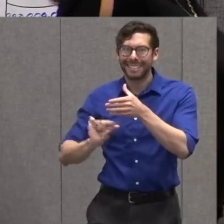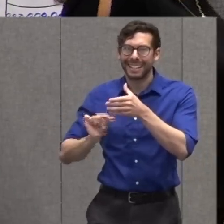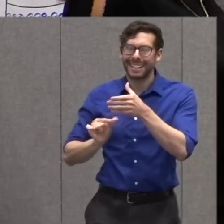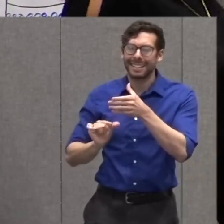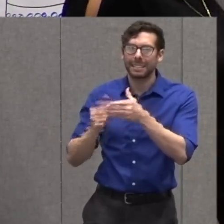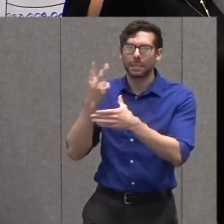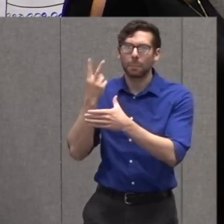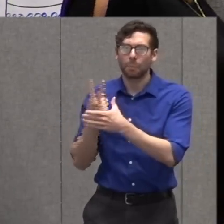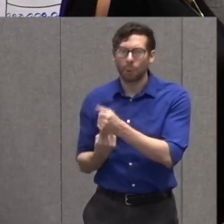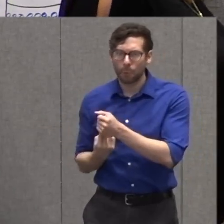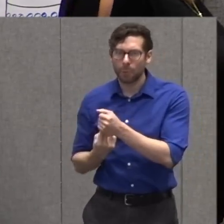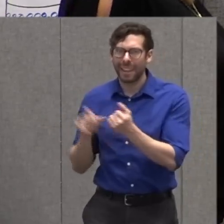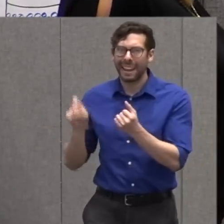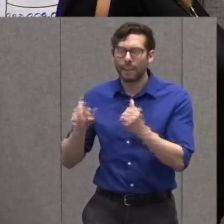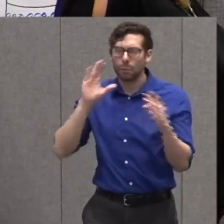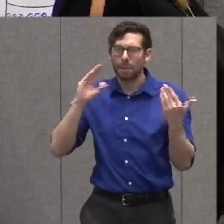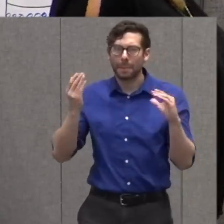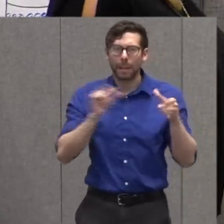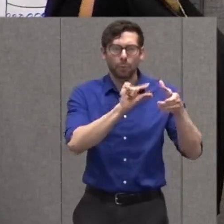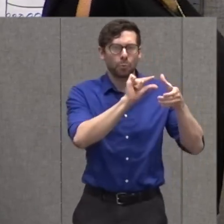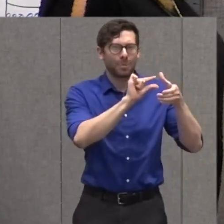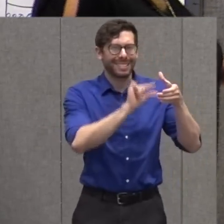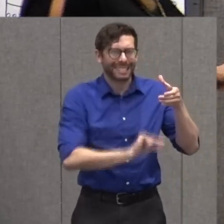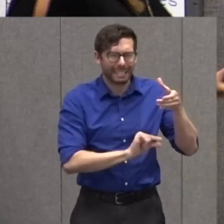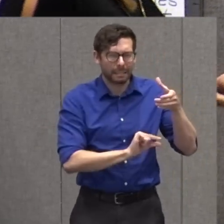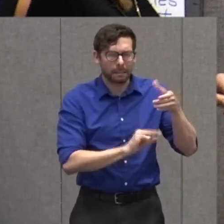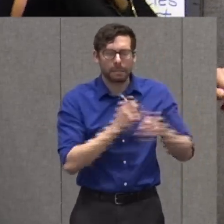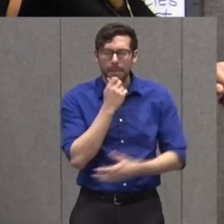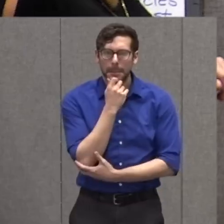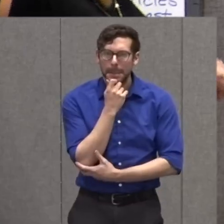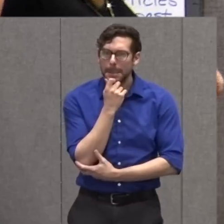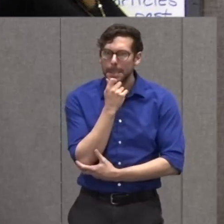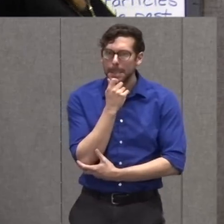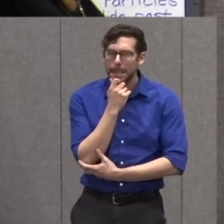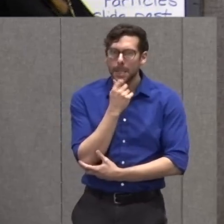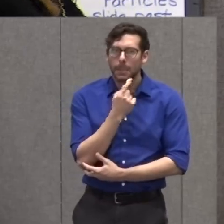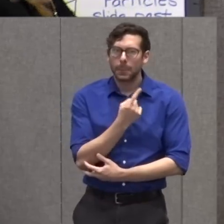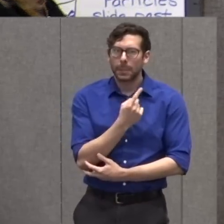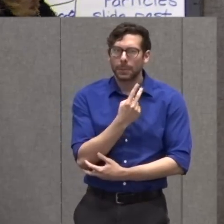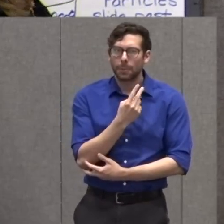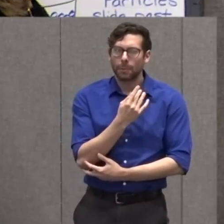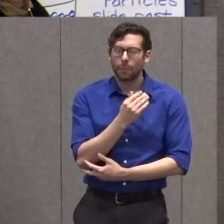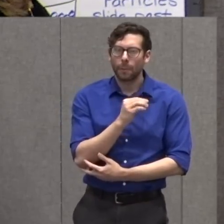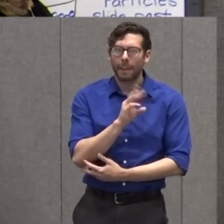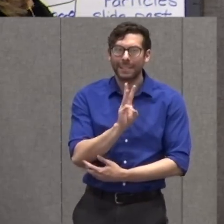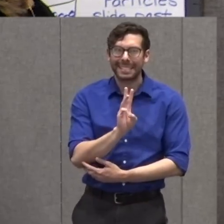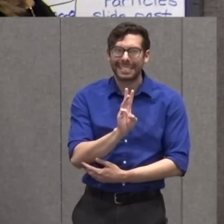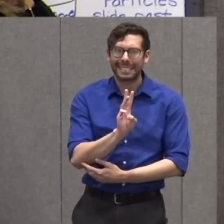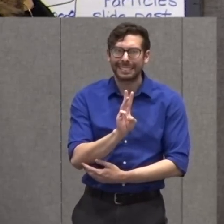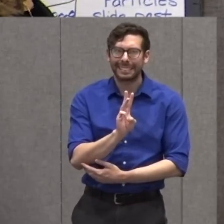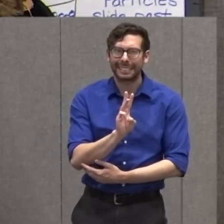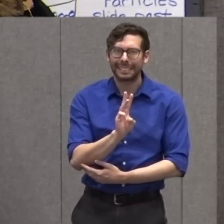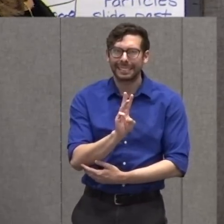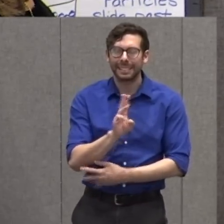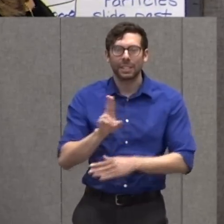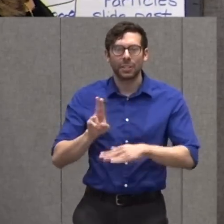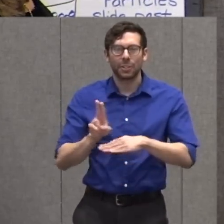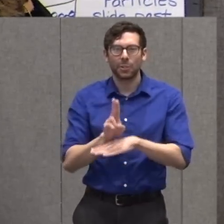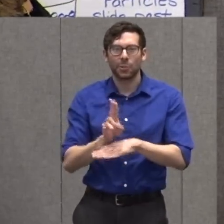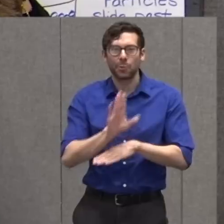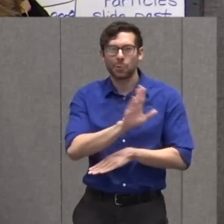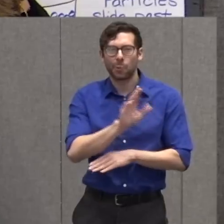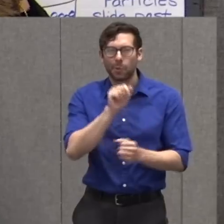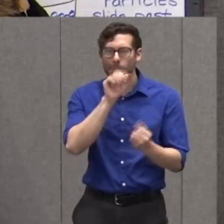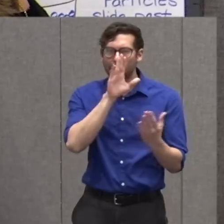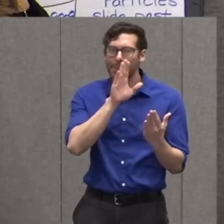that's 5, and this is 1, 2, 3, 4, 5, 6. So I'm going to use your method. 6 minus